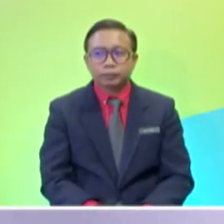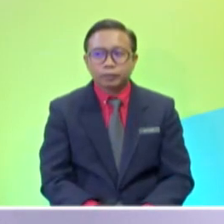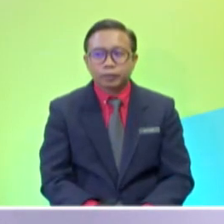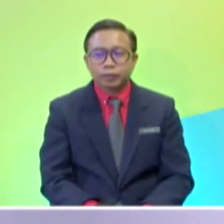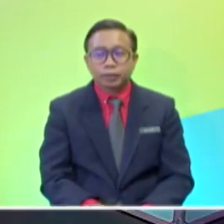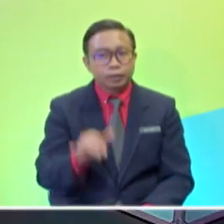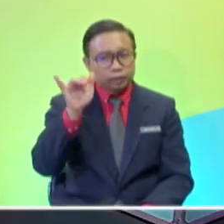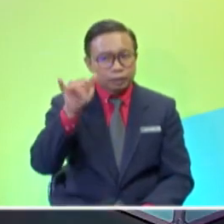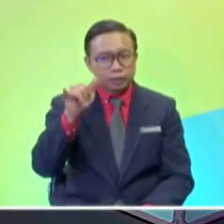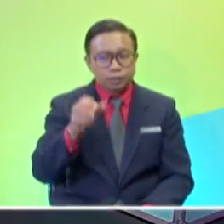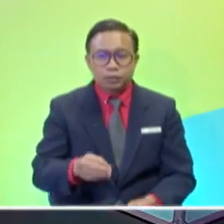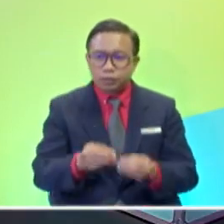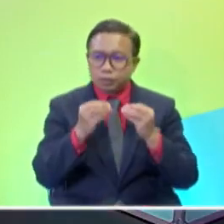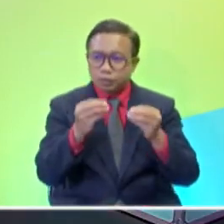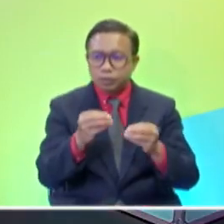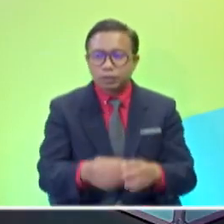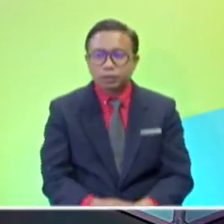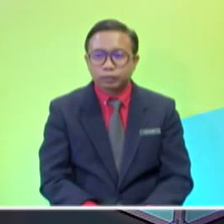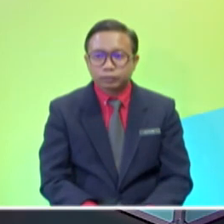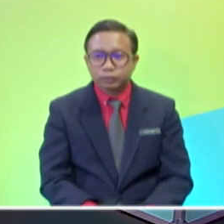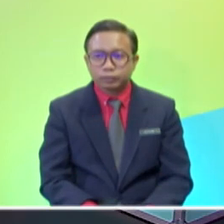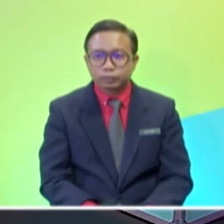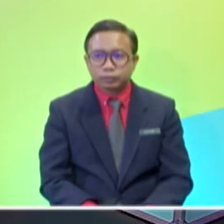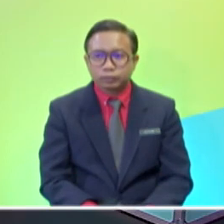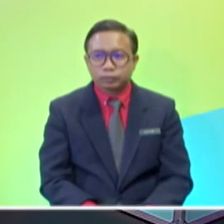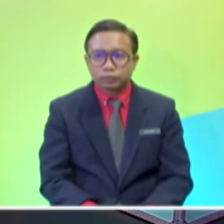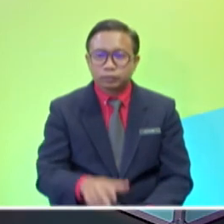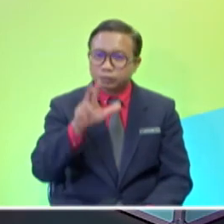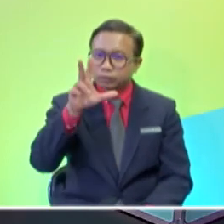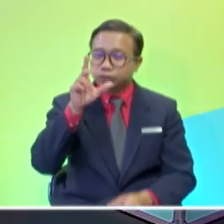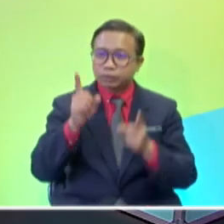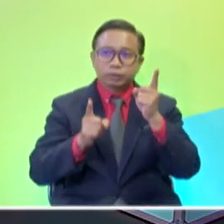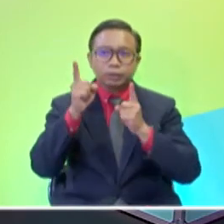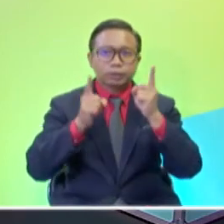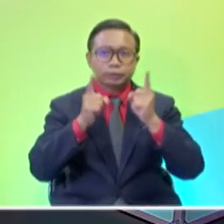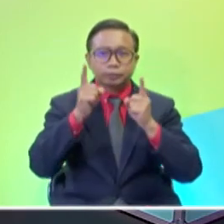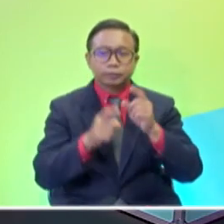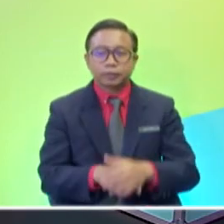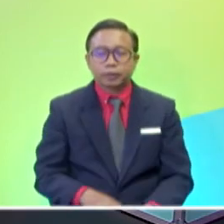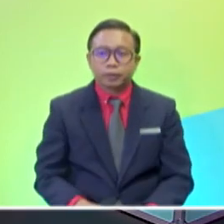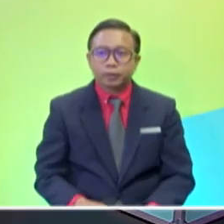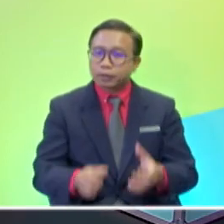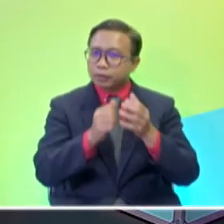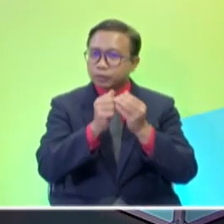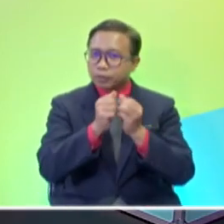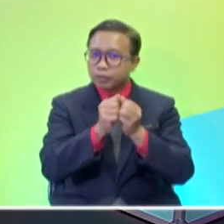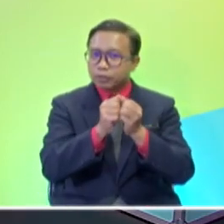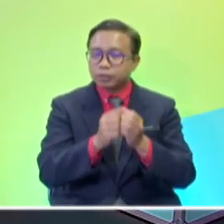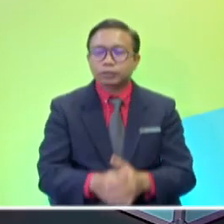Oh, yes, of Does she get, course. how Frida many? also gets 3 stars. 3 stars.